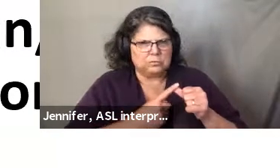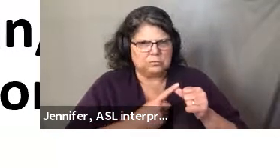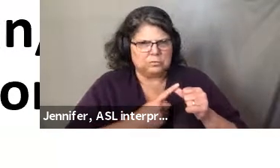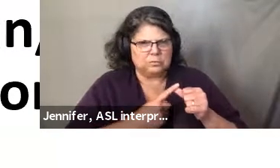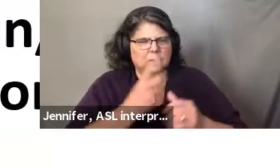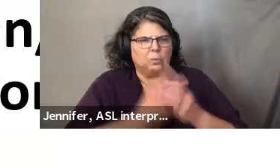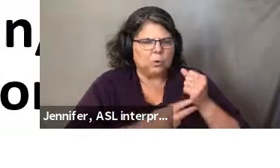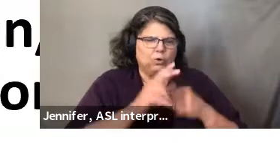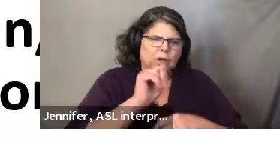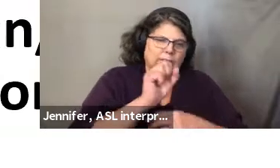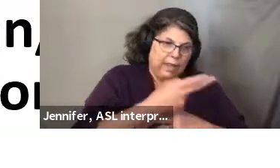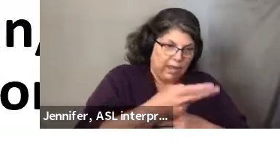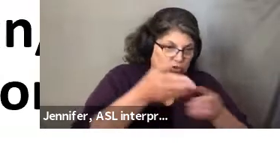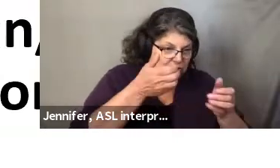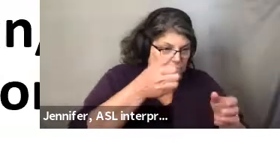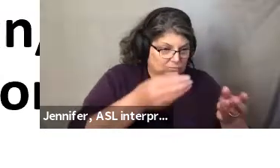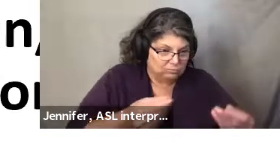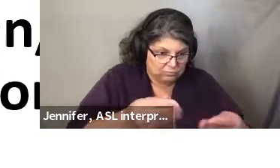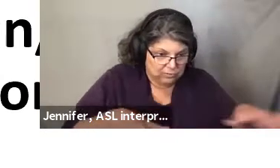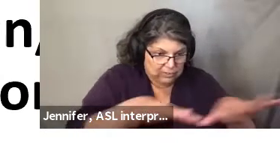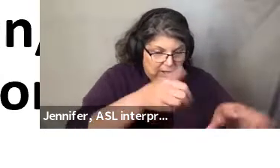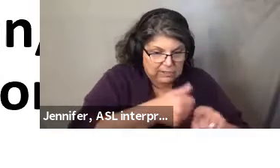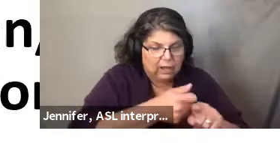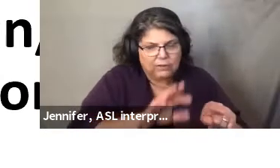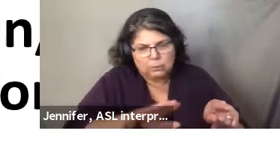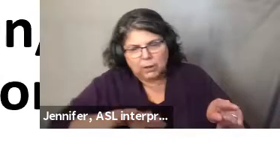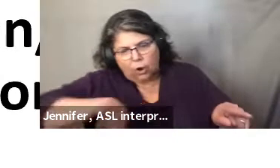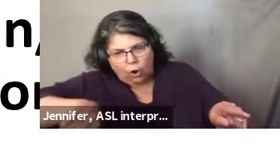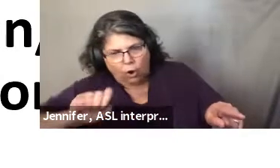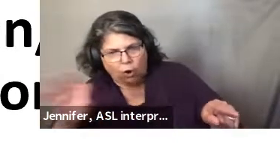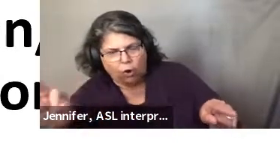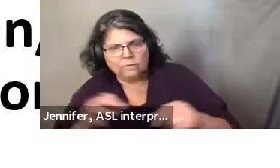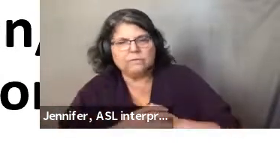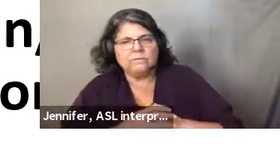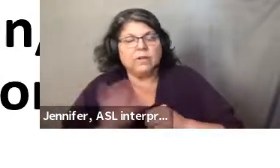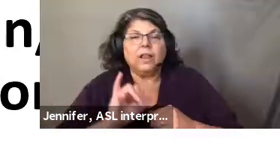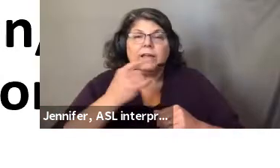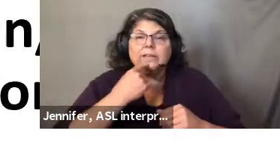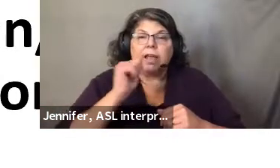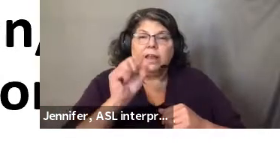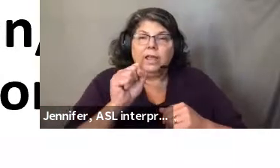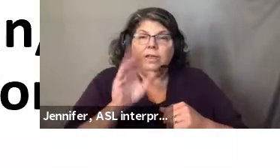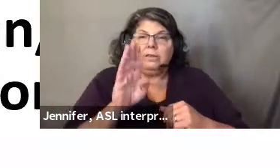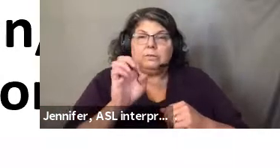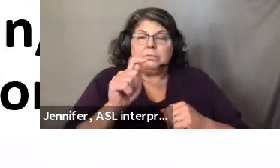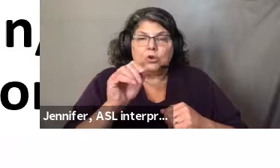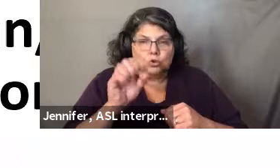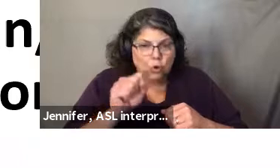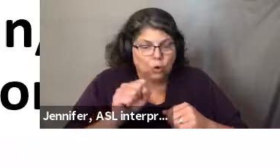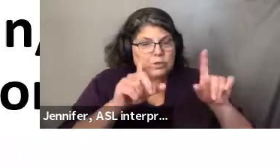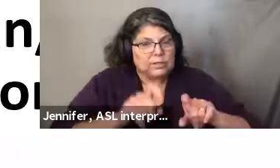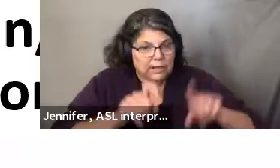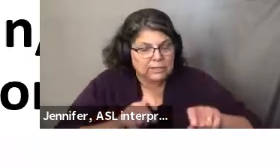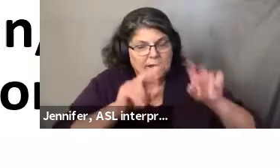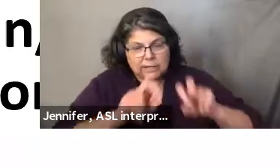ash footprint. We, as I've said many times, asbestos testing, analysis, removal, and